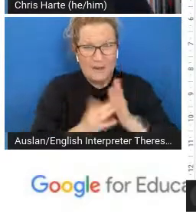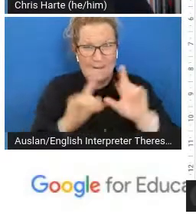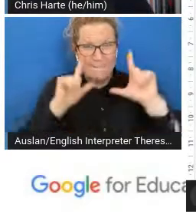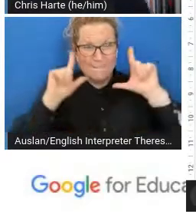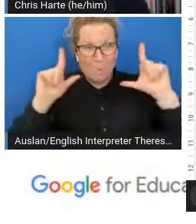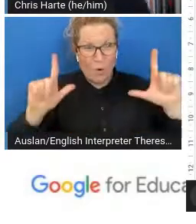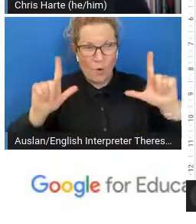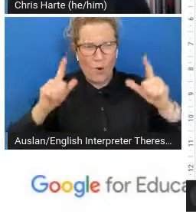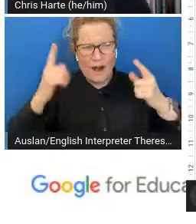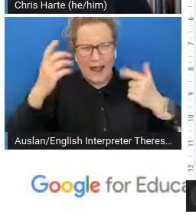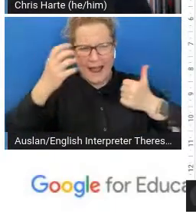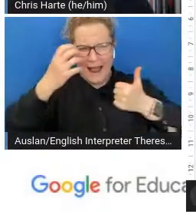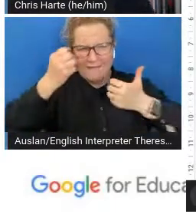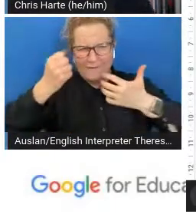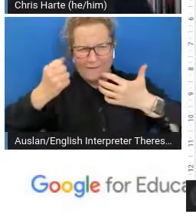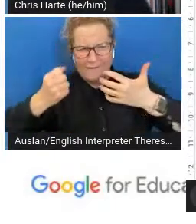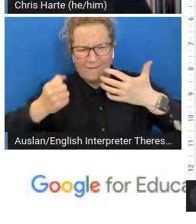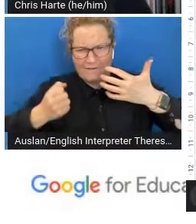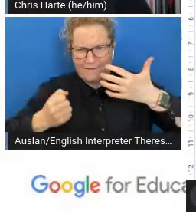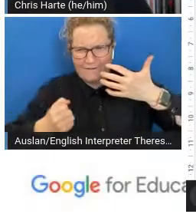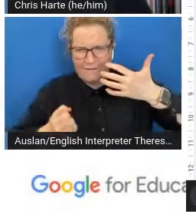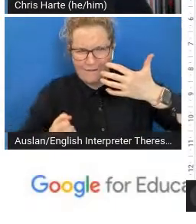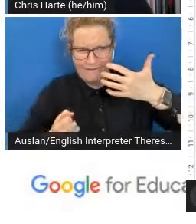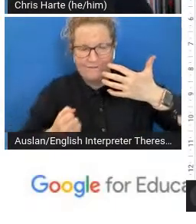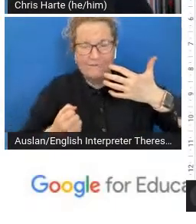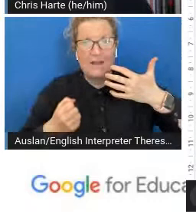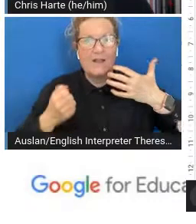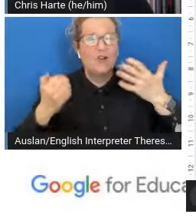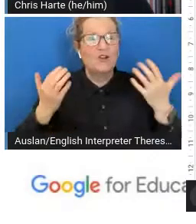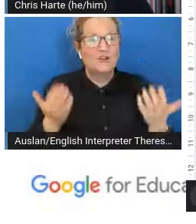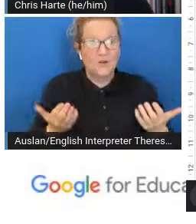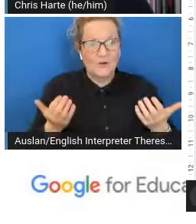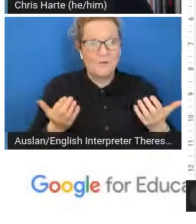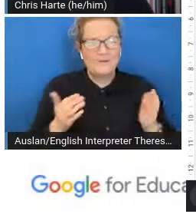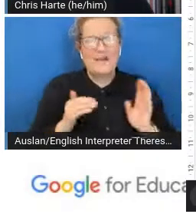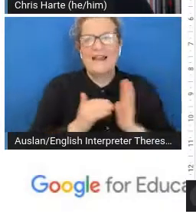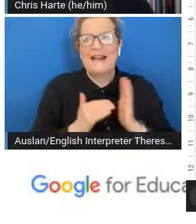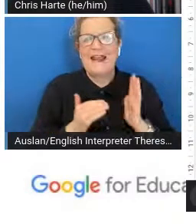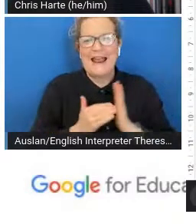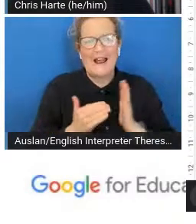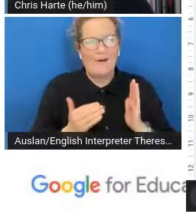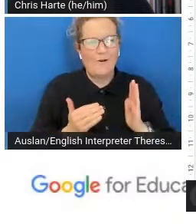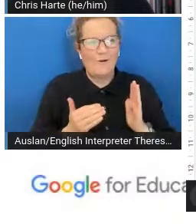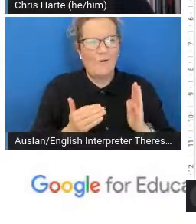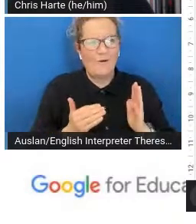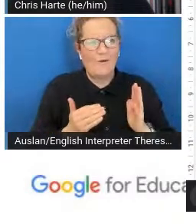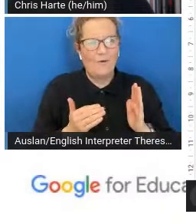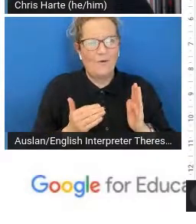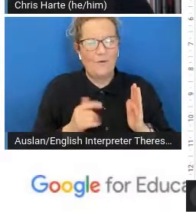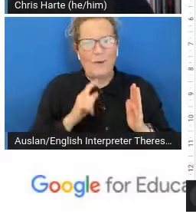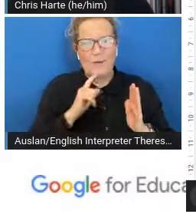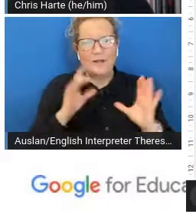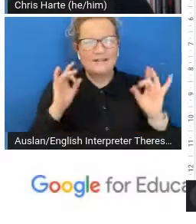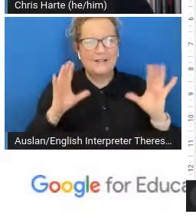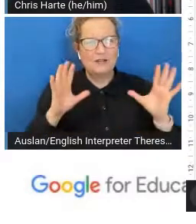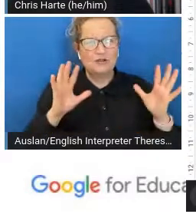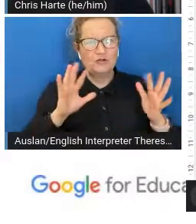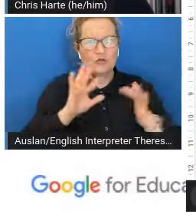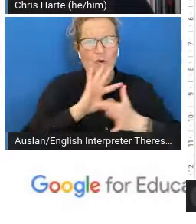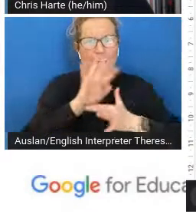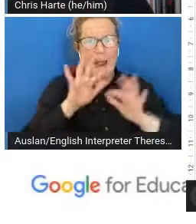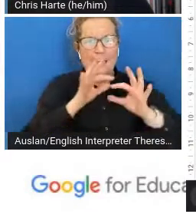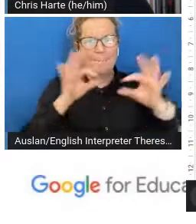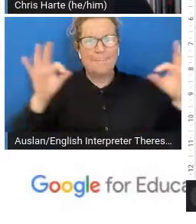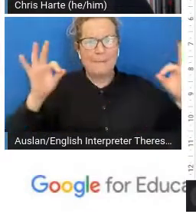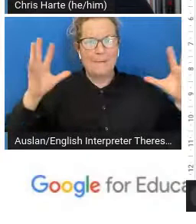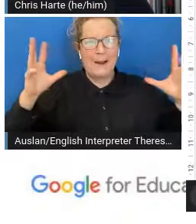It's totally amazing. So what we're going to do now, I think, is we're going to start to wrap up. Yeah, we're going to start to. Oh